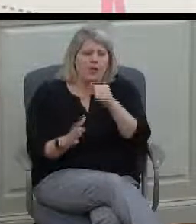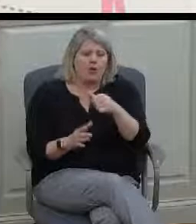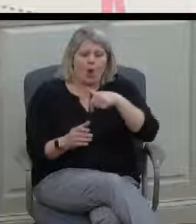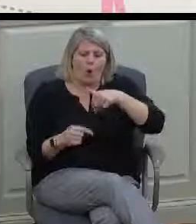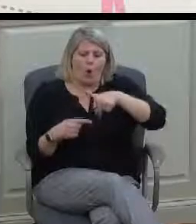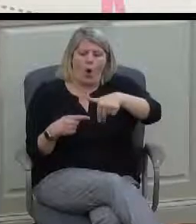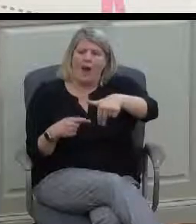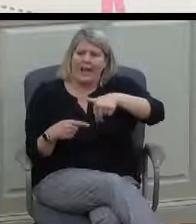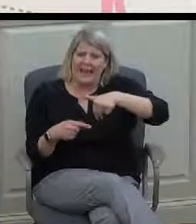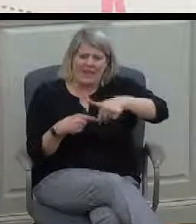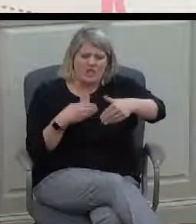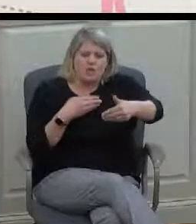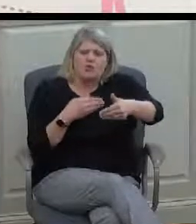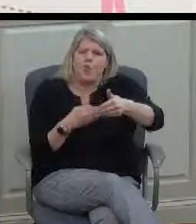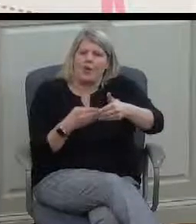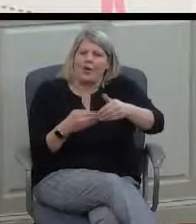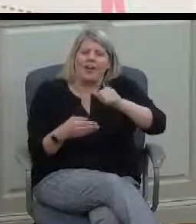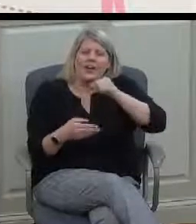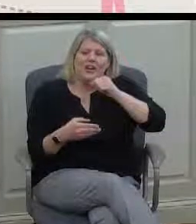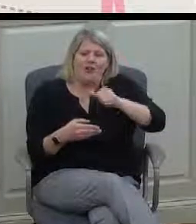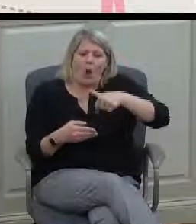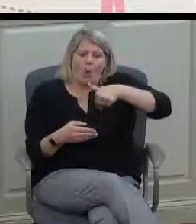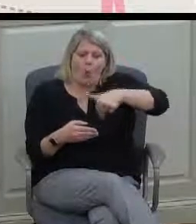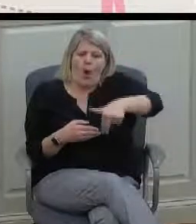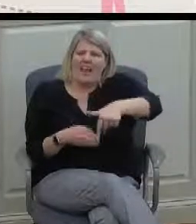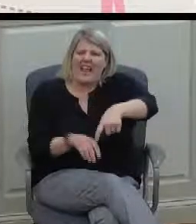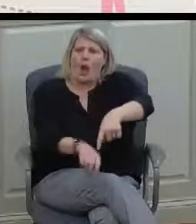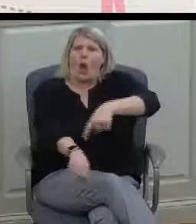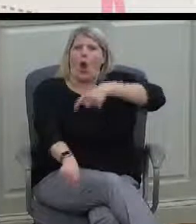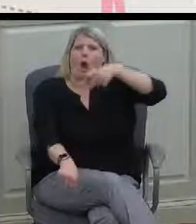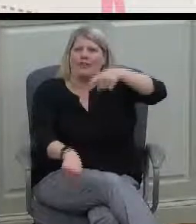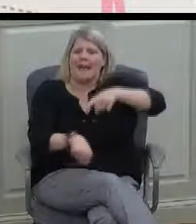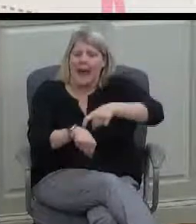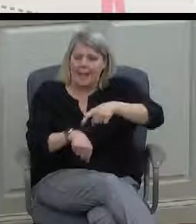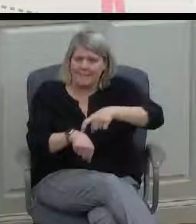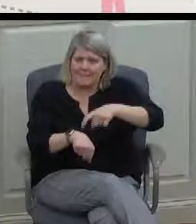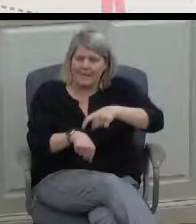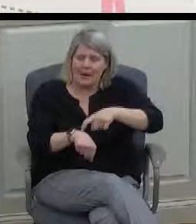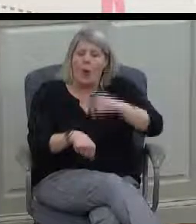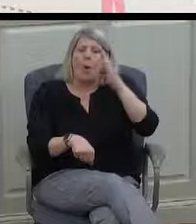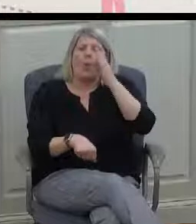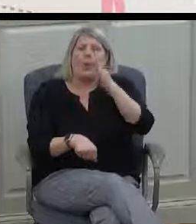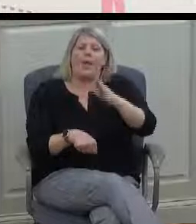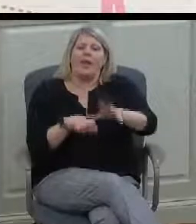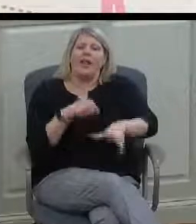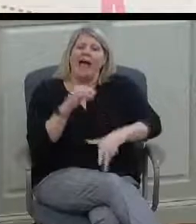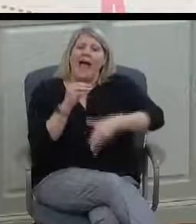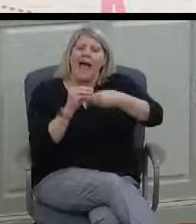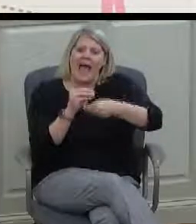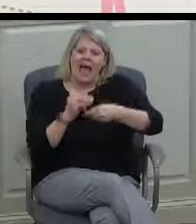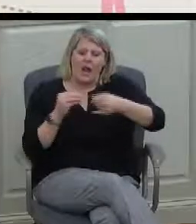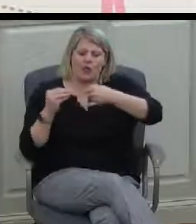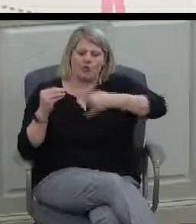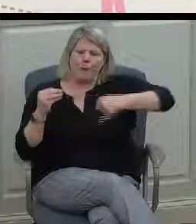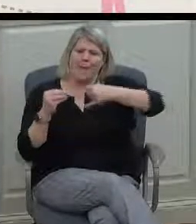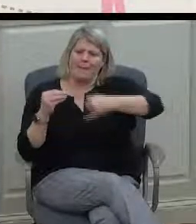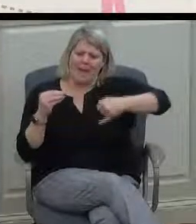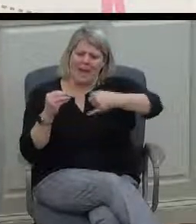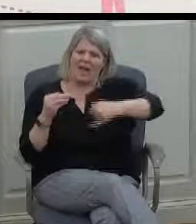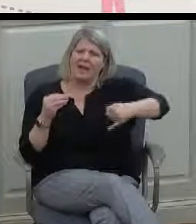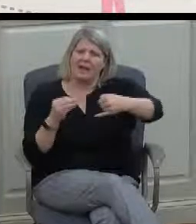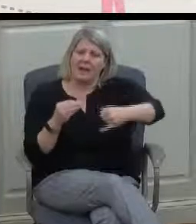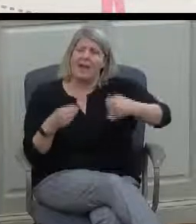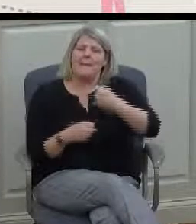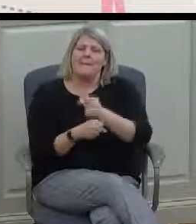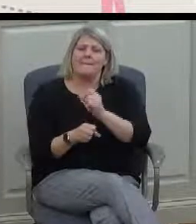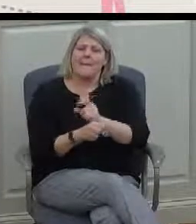are today. We'll add the high visibility striping to make sure folks in a car can